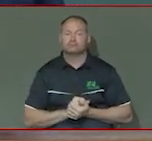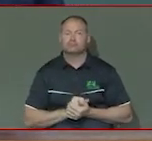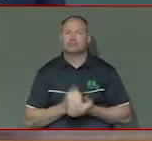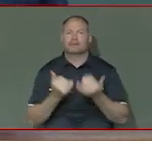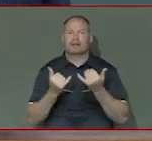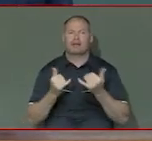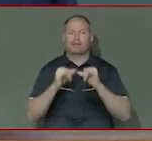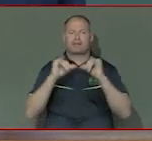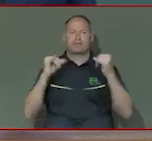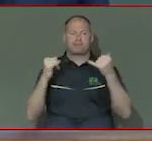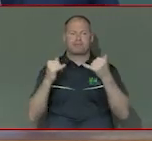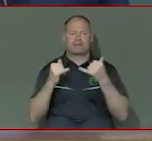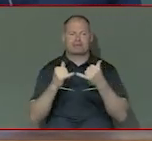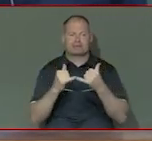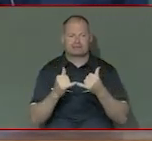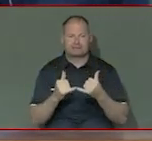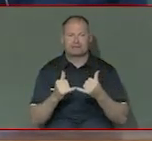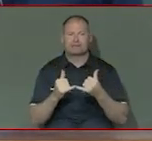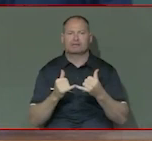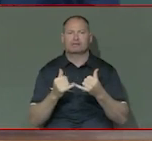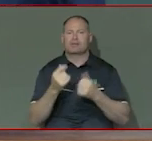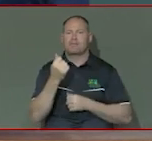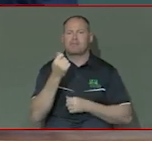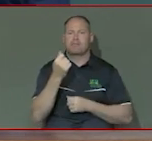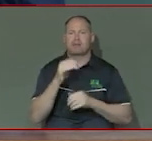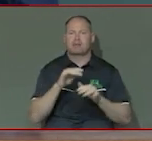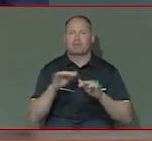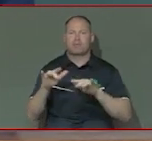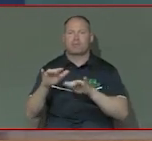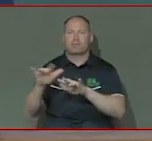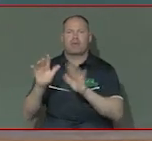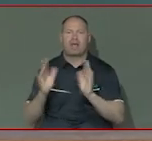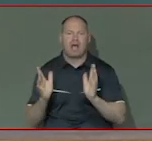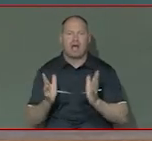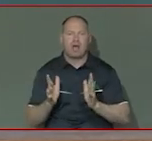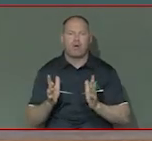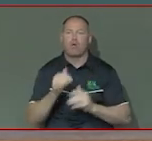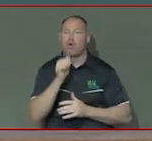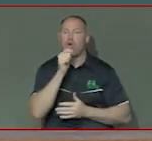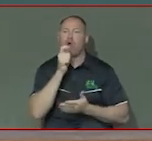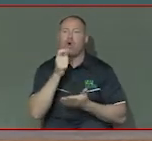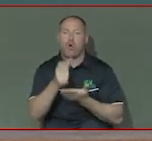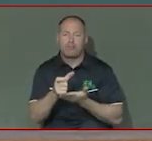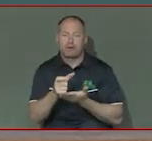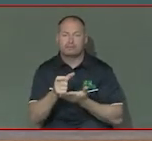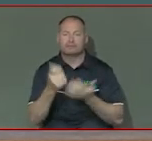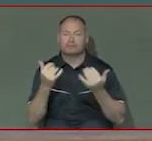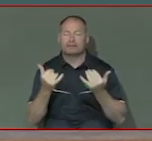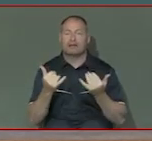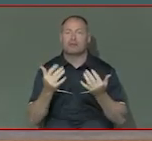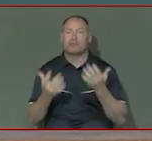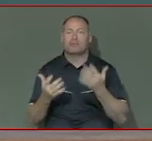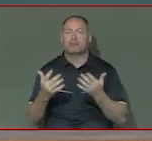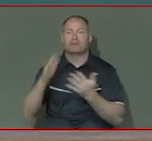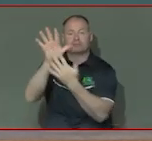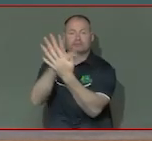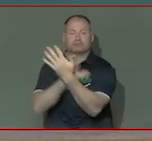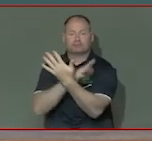of the business. So remember, they give you a table with all the ratios most of the